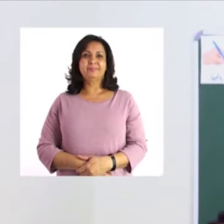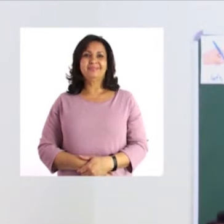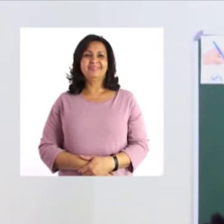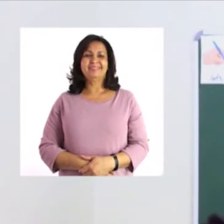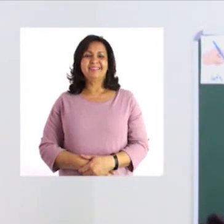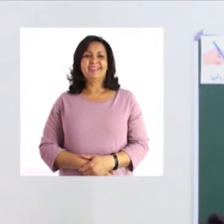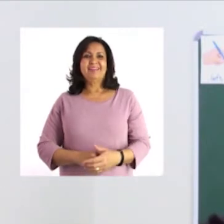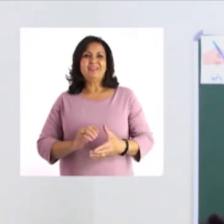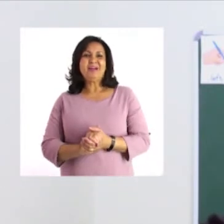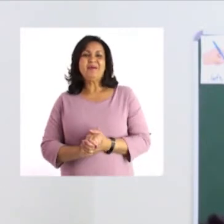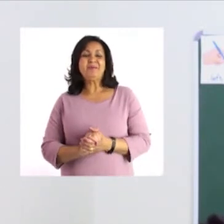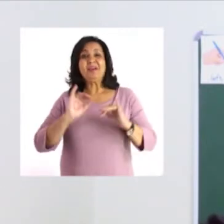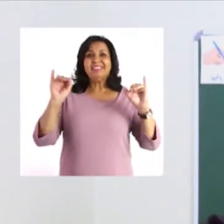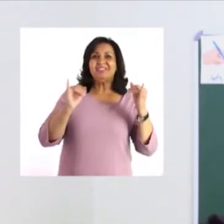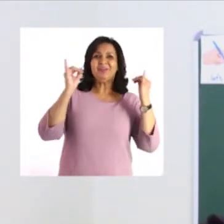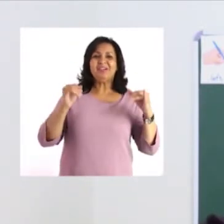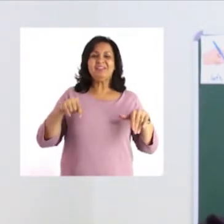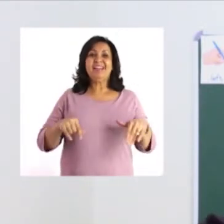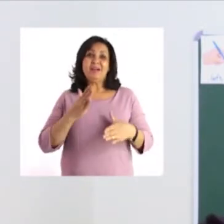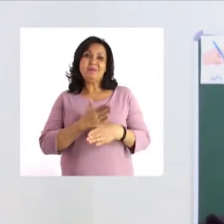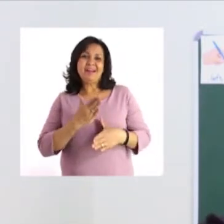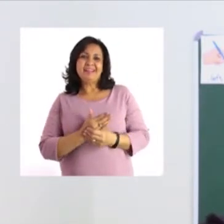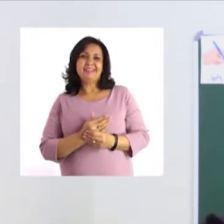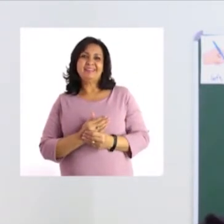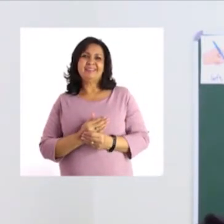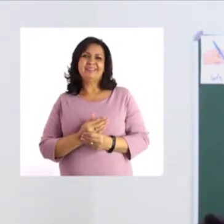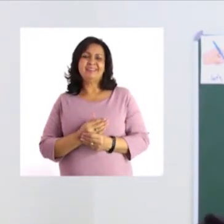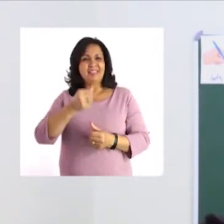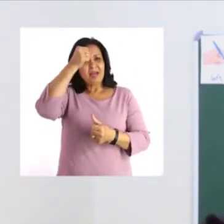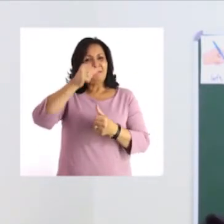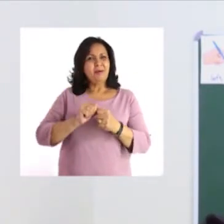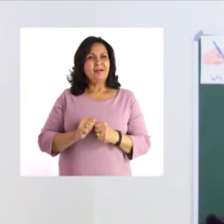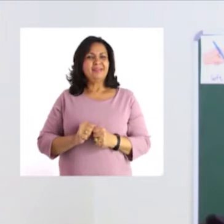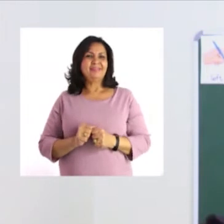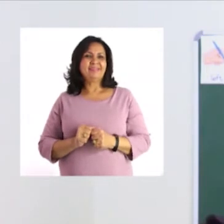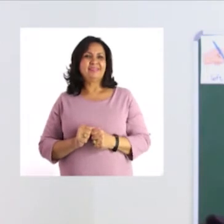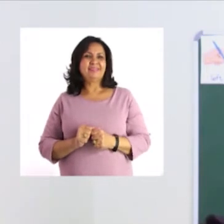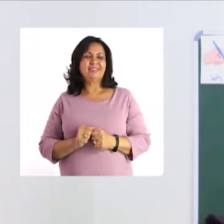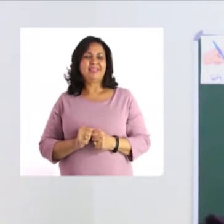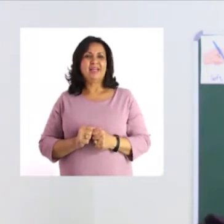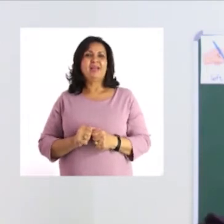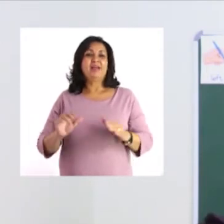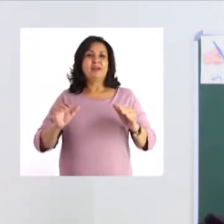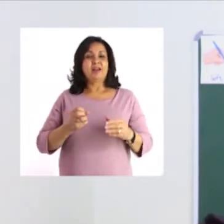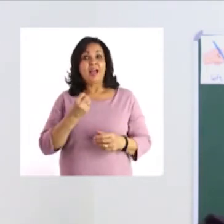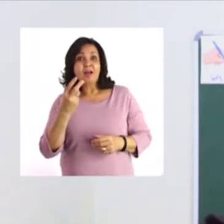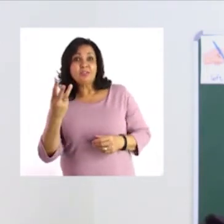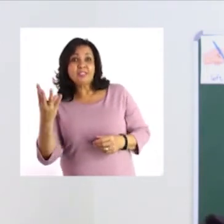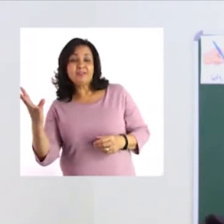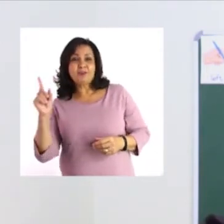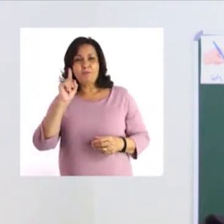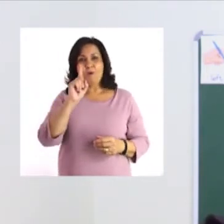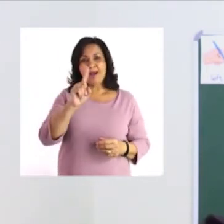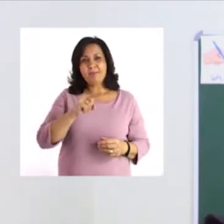Well, friends, I hope you enjoyed today's lesson. Let's remember we did an exercise on counting from 1 up